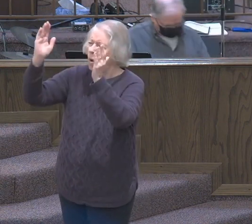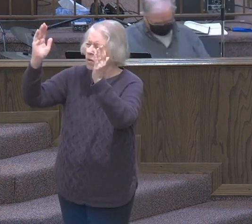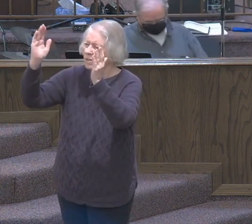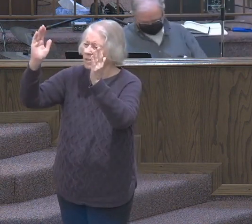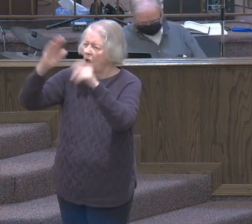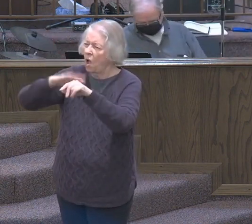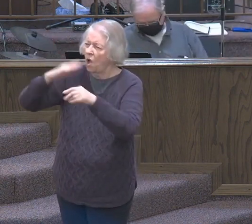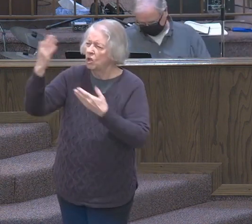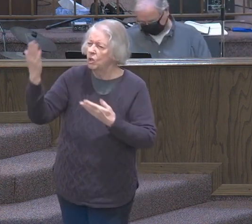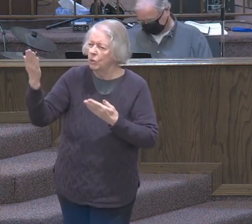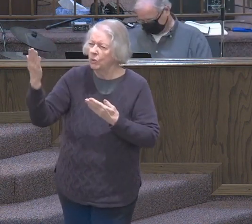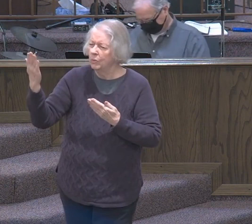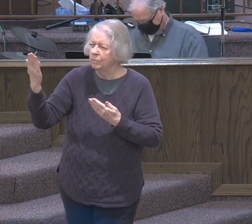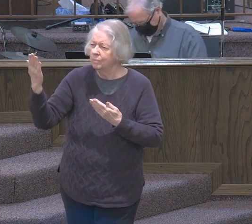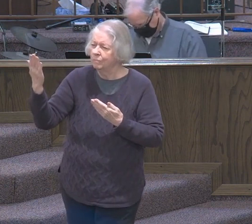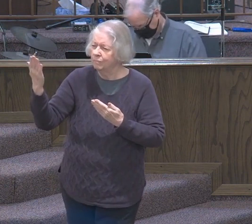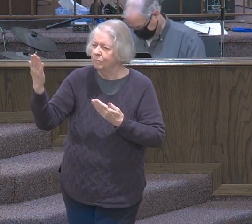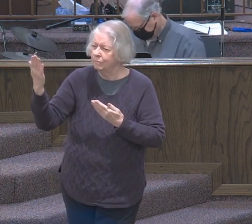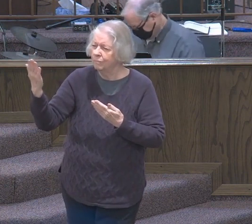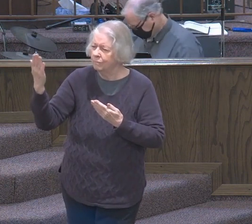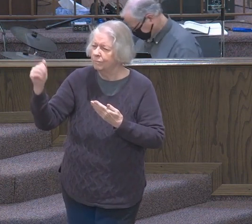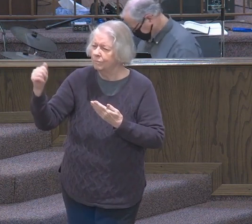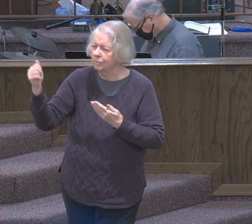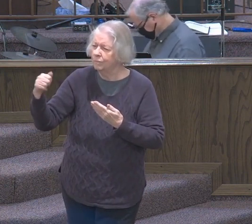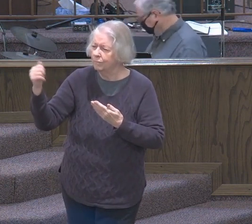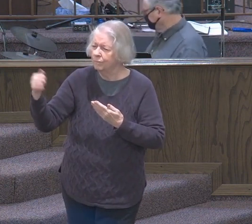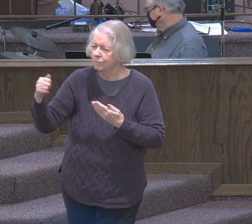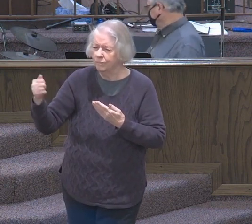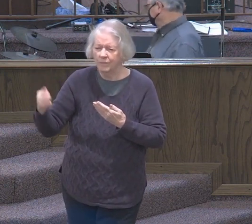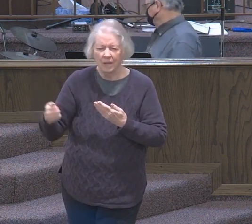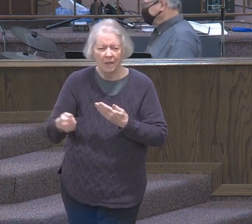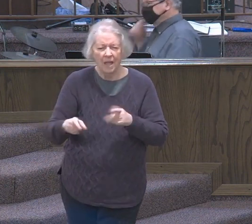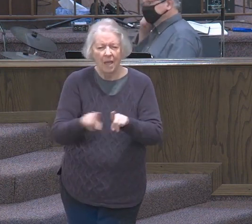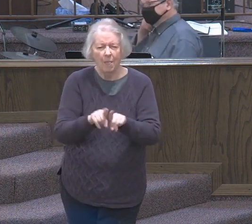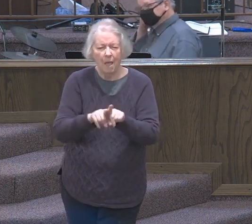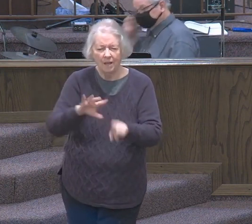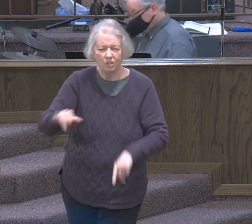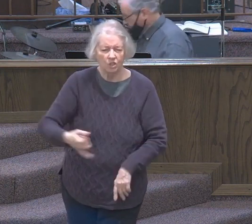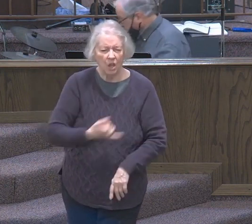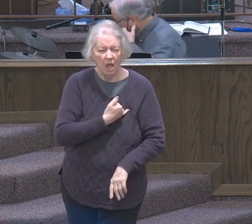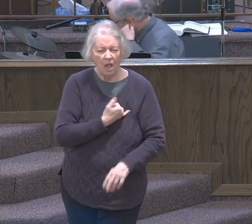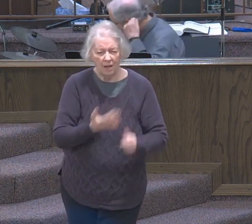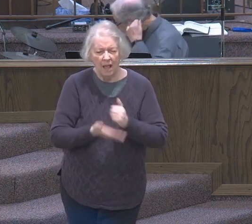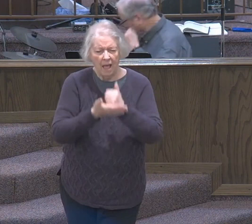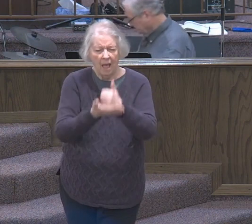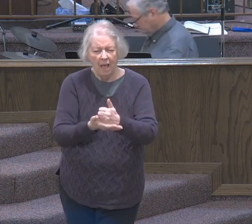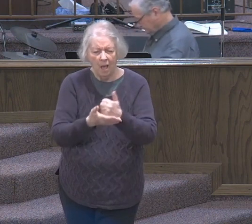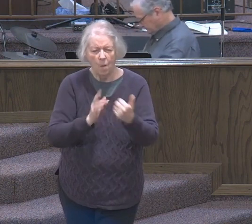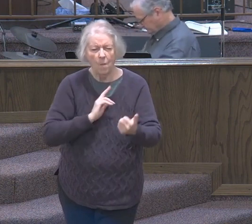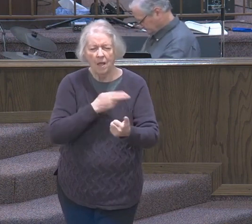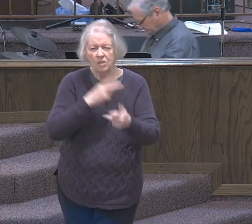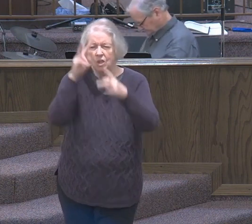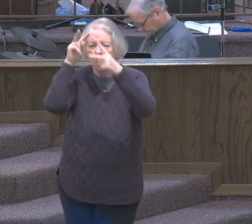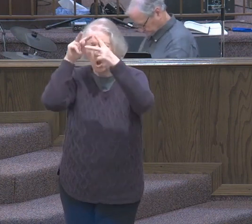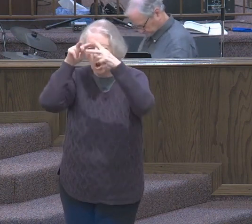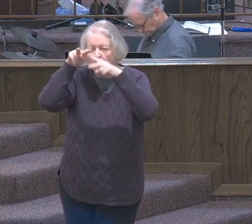may not show us as you did, John. You may not show us a picture of heaven. You may not show us the same thing that you showed to the nation of